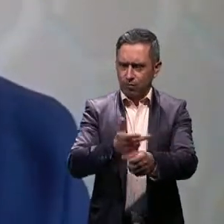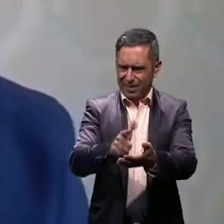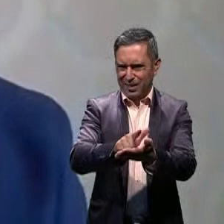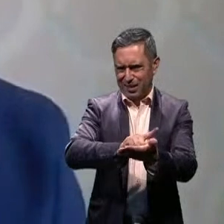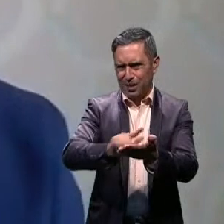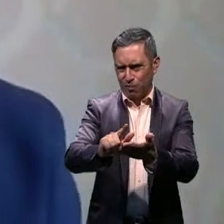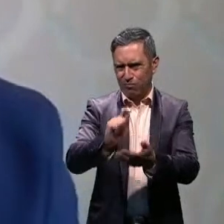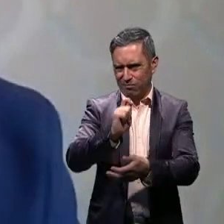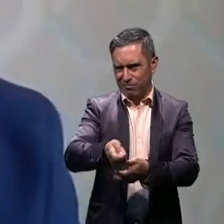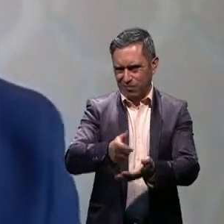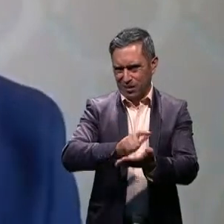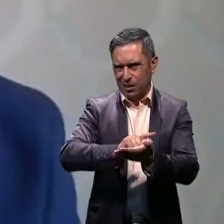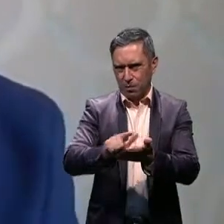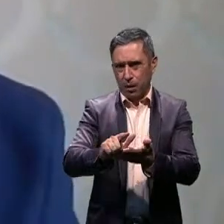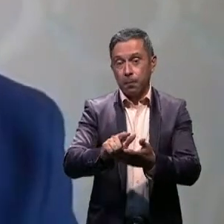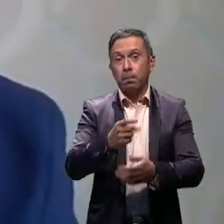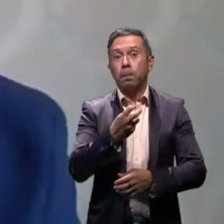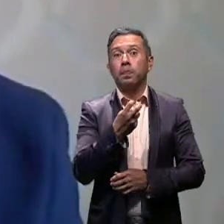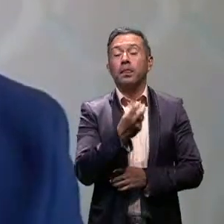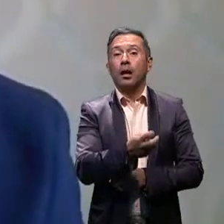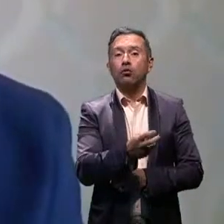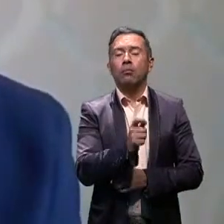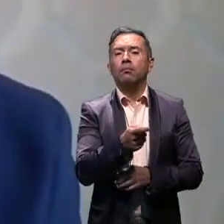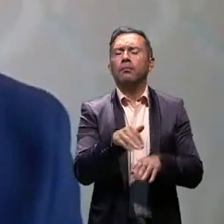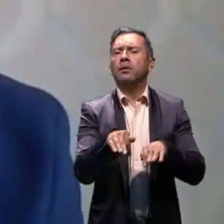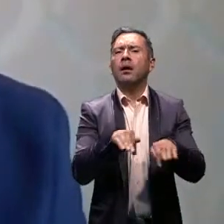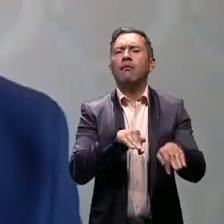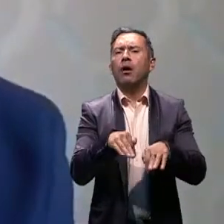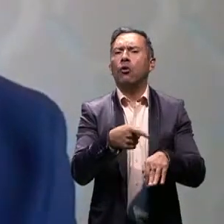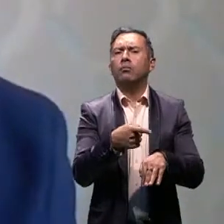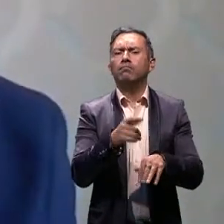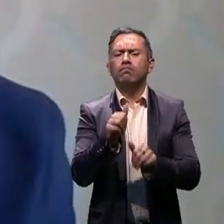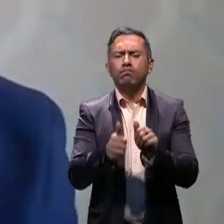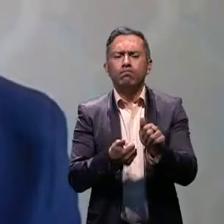is a work that has been endorsed